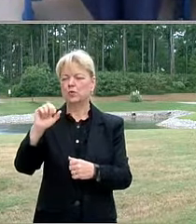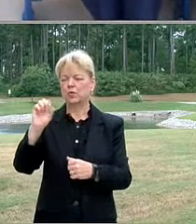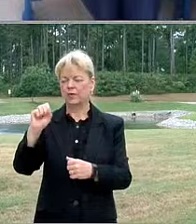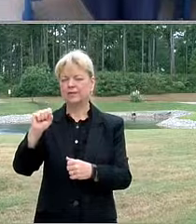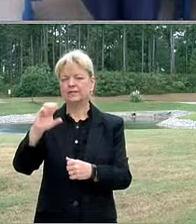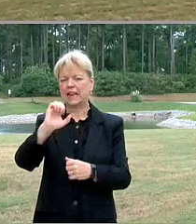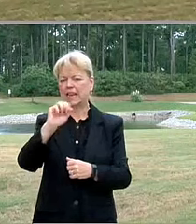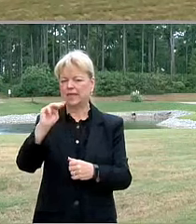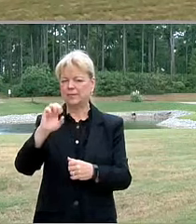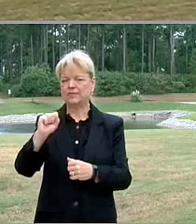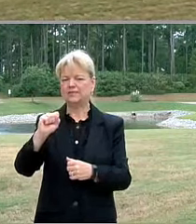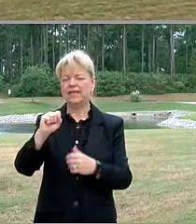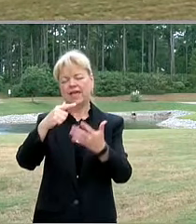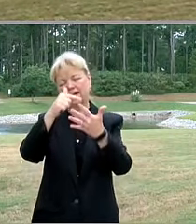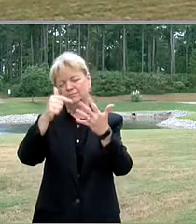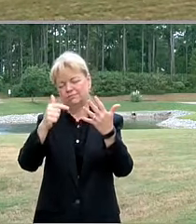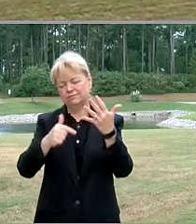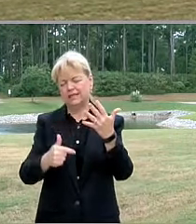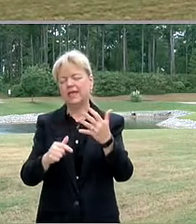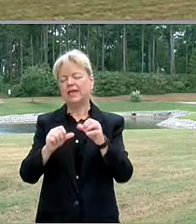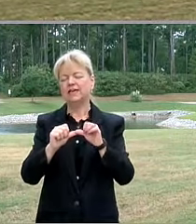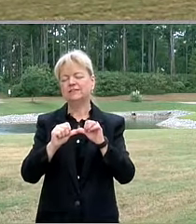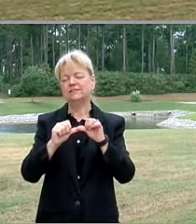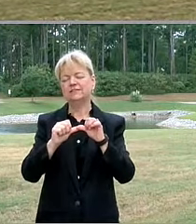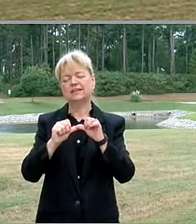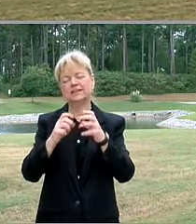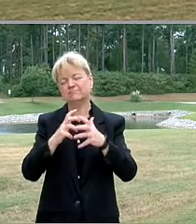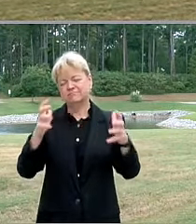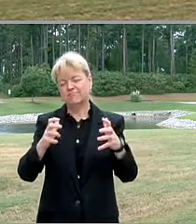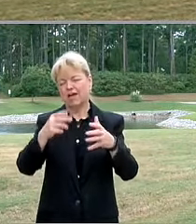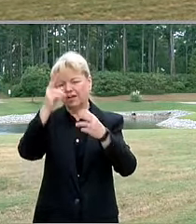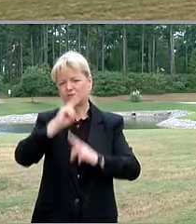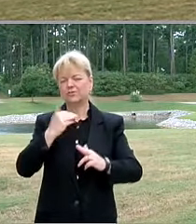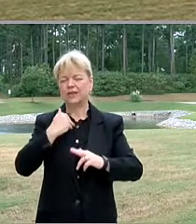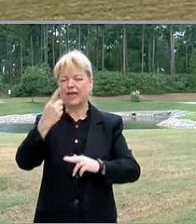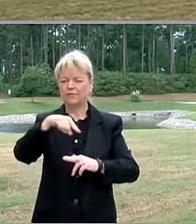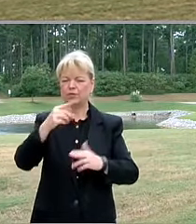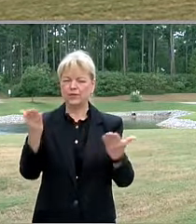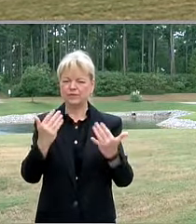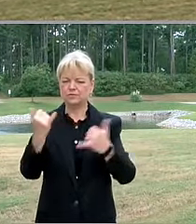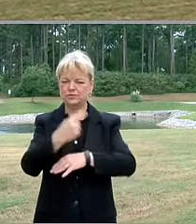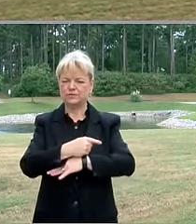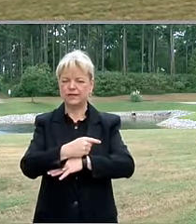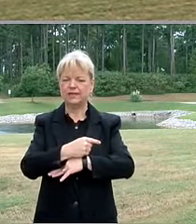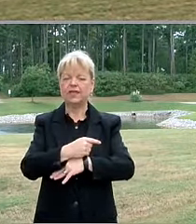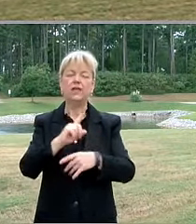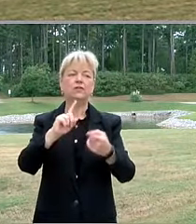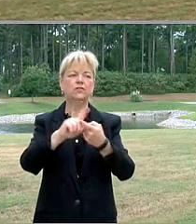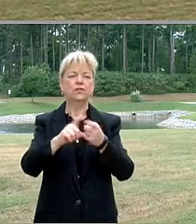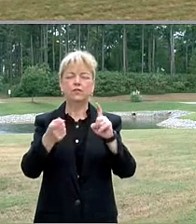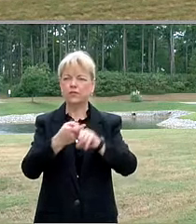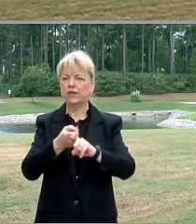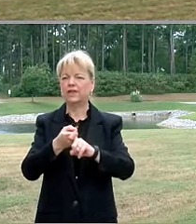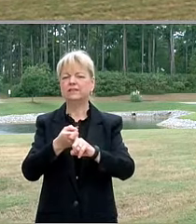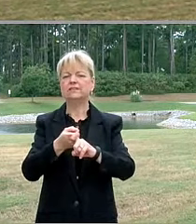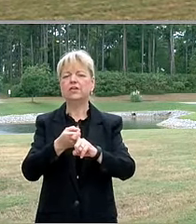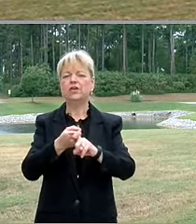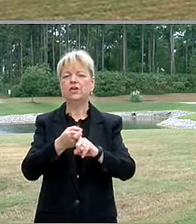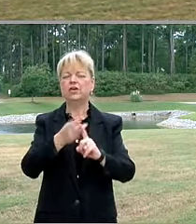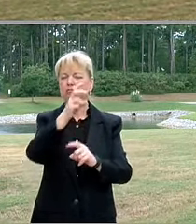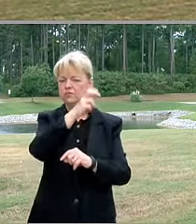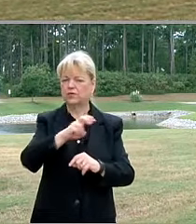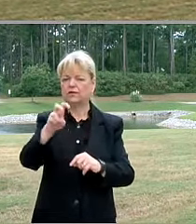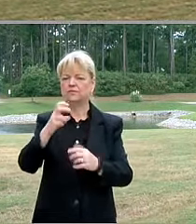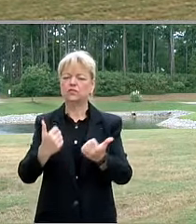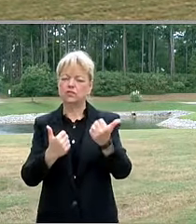Lovelace. It's a tremendous honor to have you here today. Thanks to friends like the Songs and Dea Primus, who made the long trips to